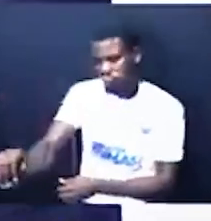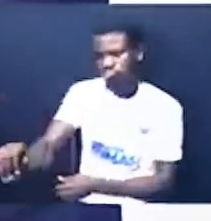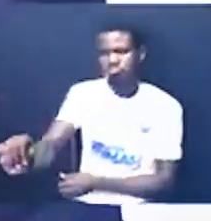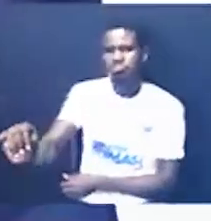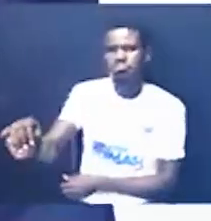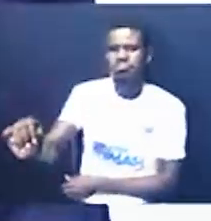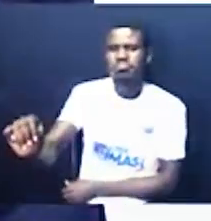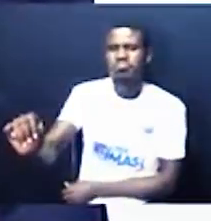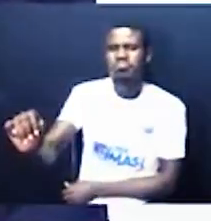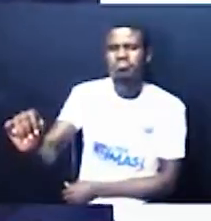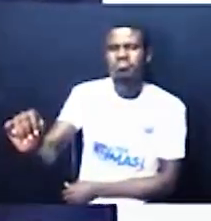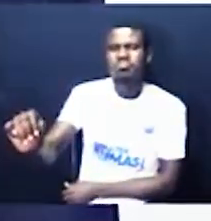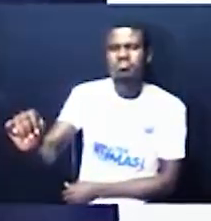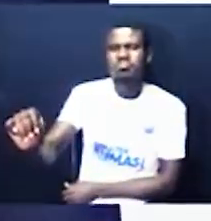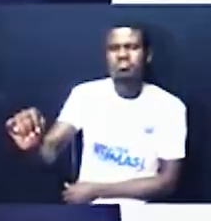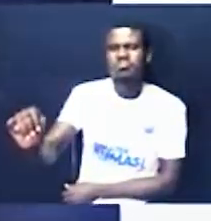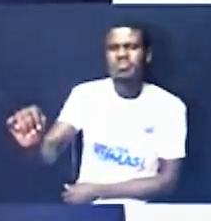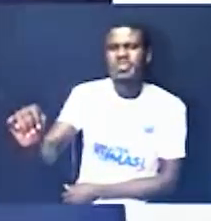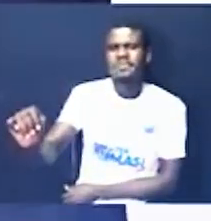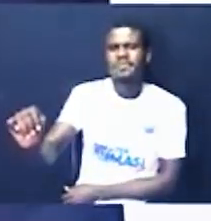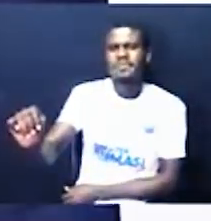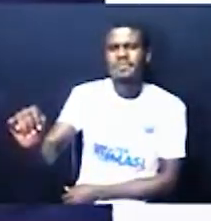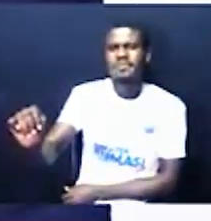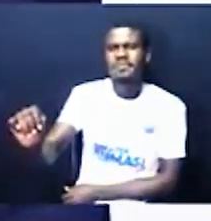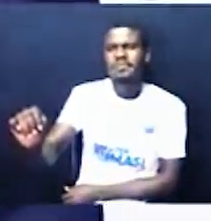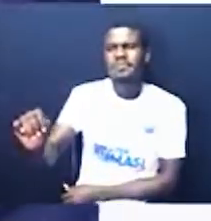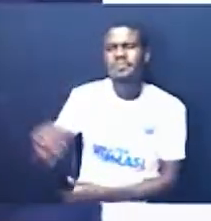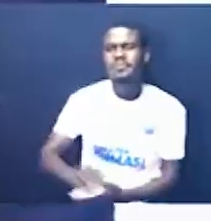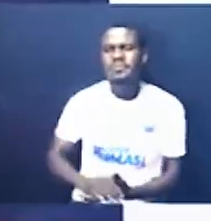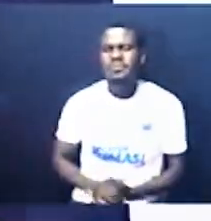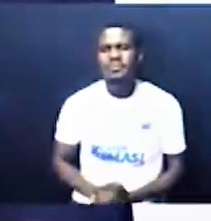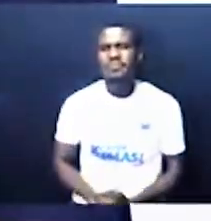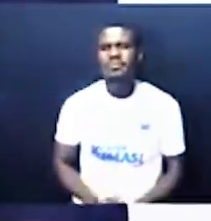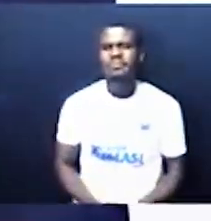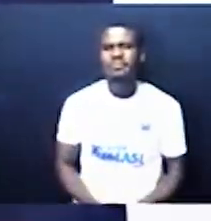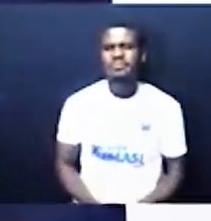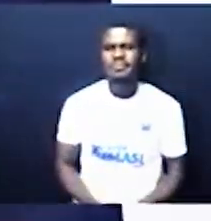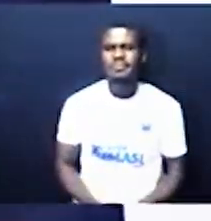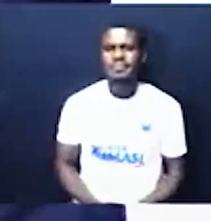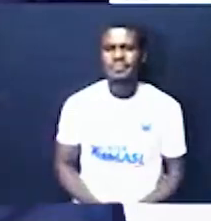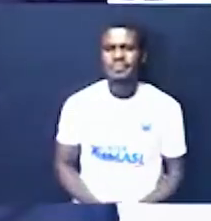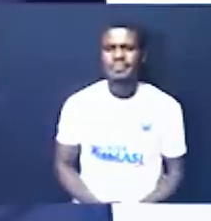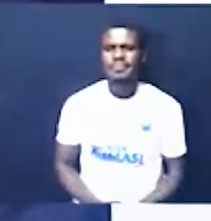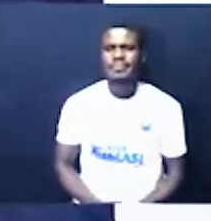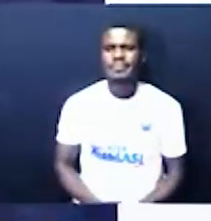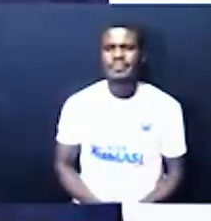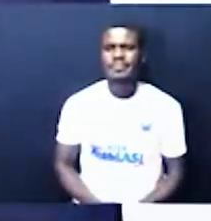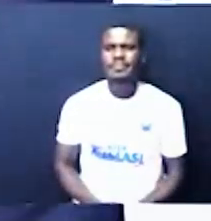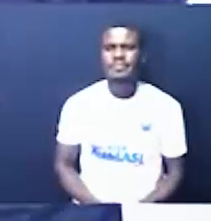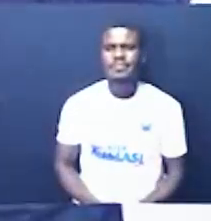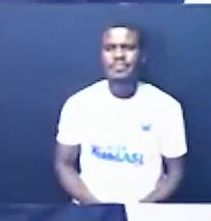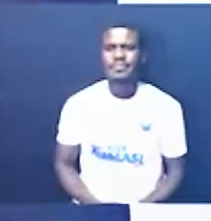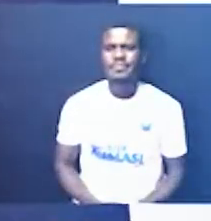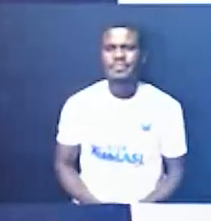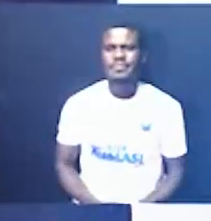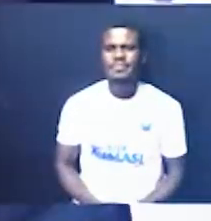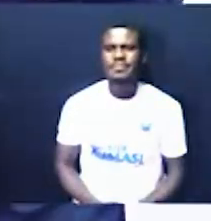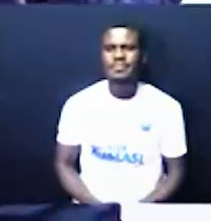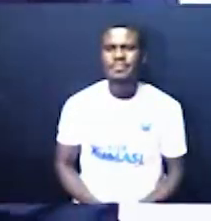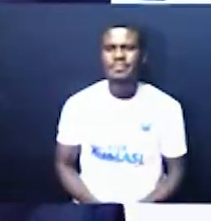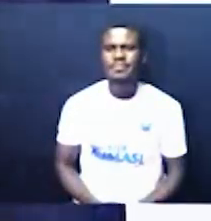nyina de wo soro ne de wo asase so de wo hu no ani de wo hu no nhwe wa o wredie